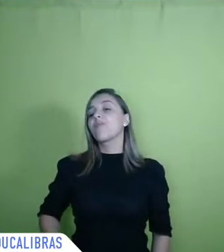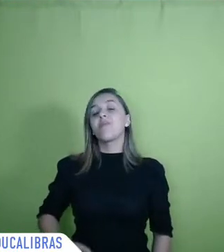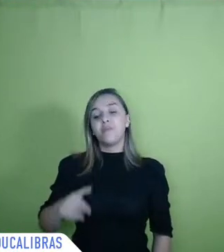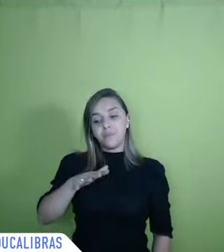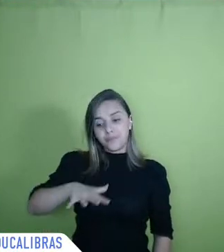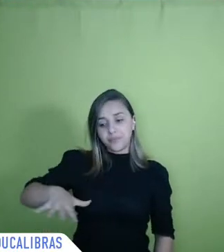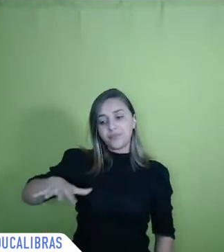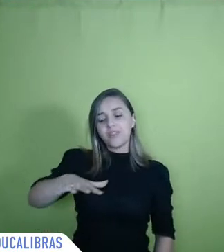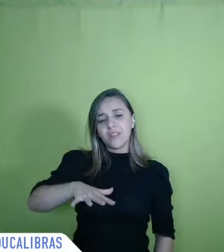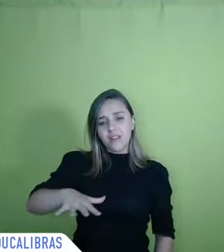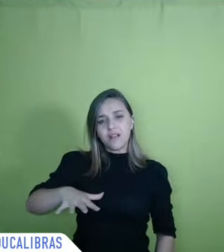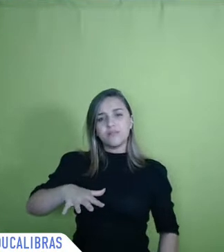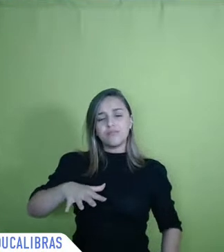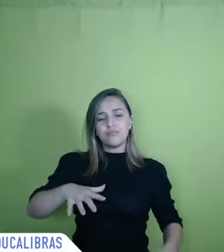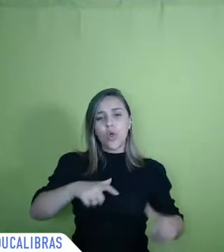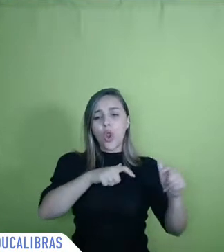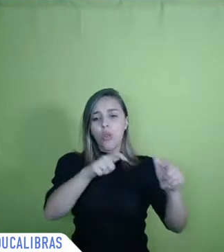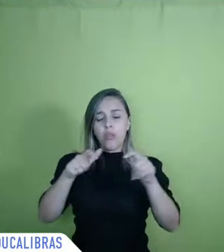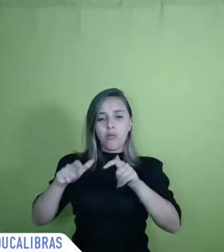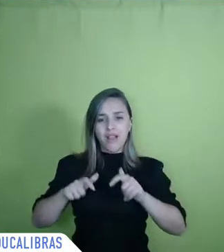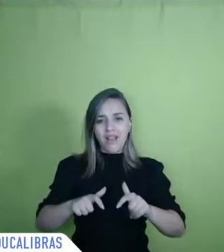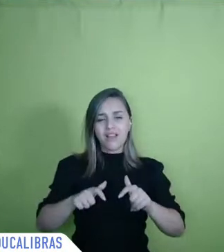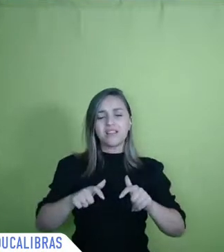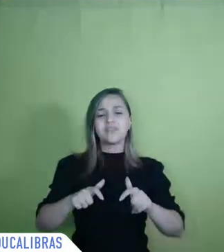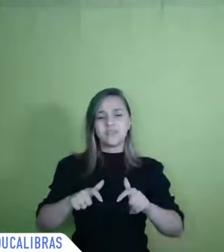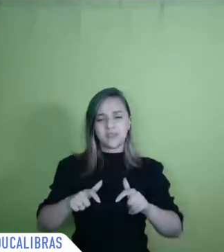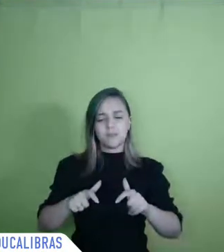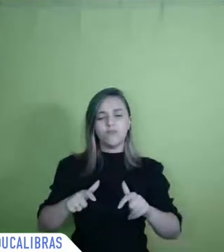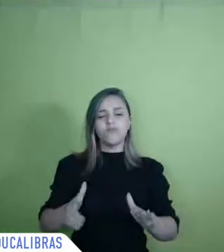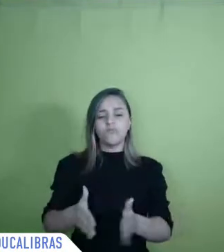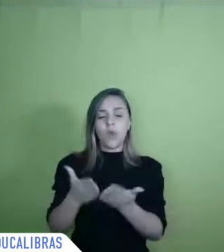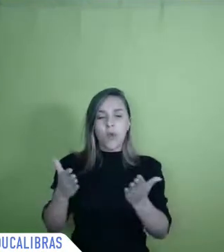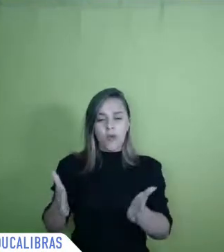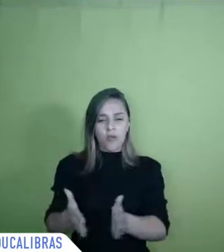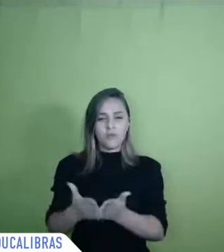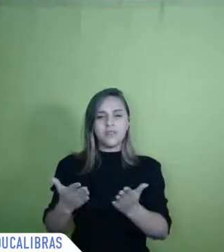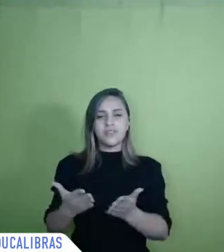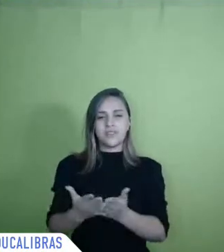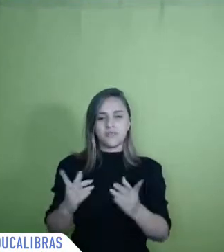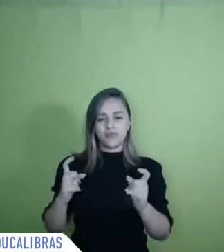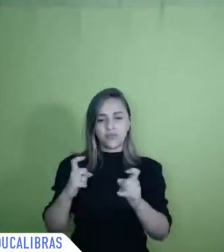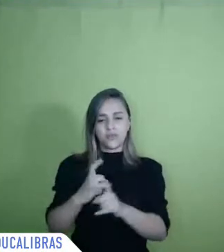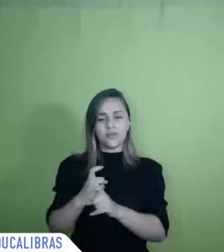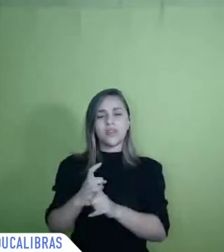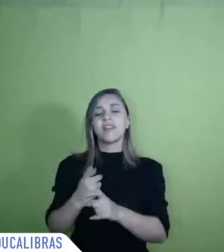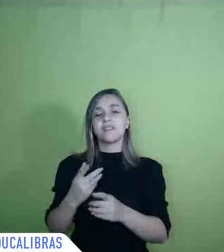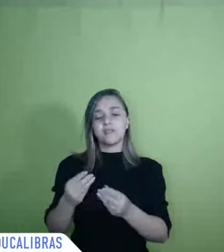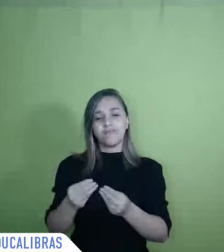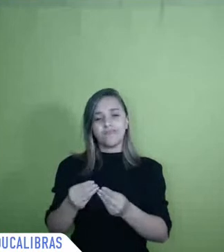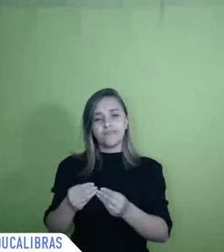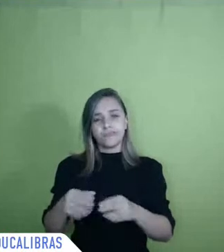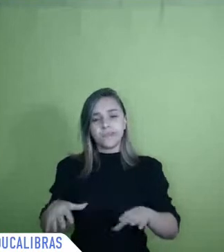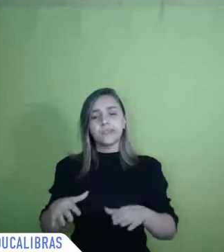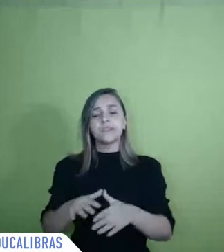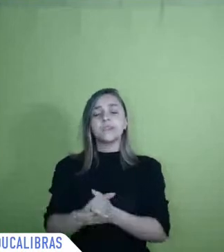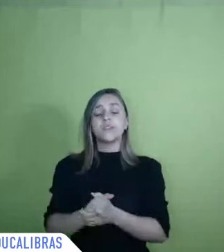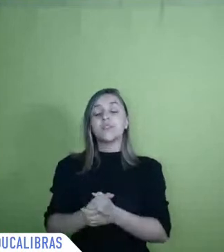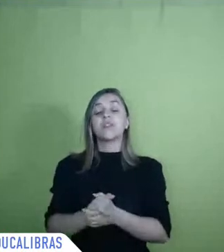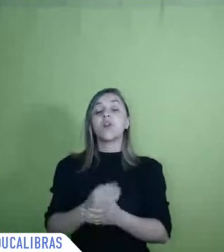resources, considering the vulnerability of the different territories. And that was very interesting. How would that